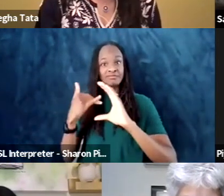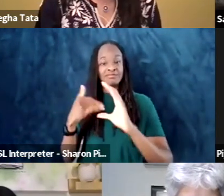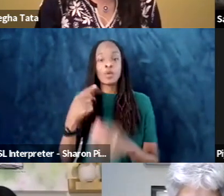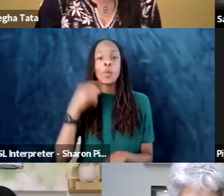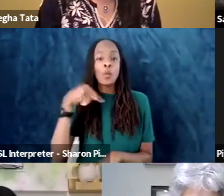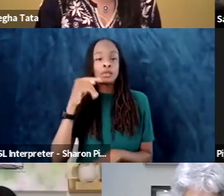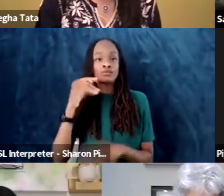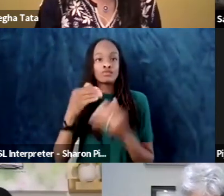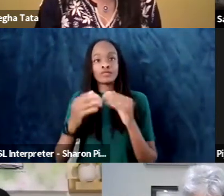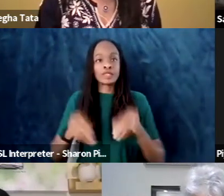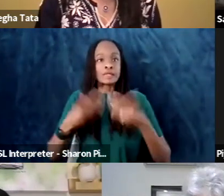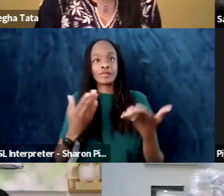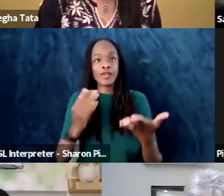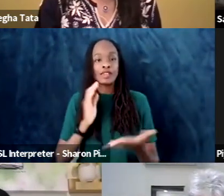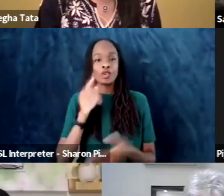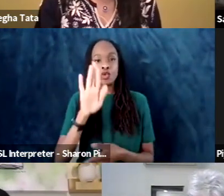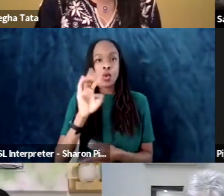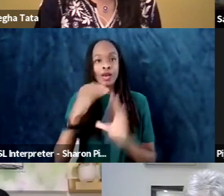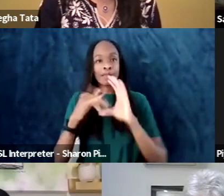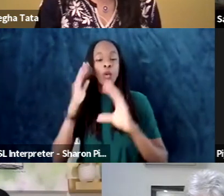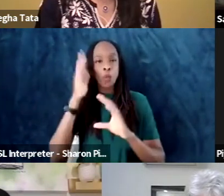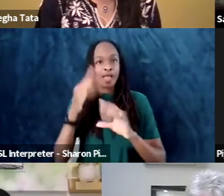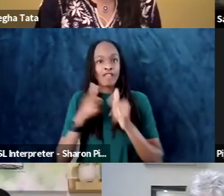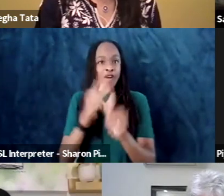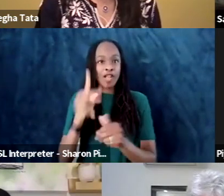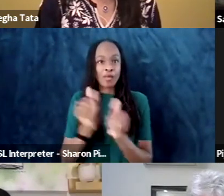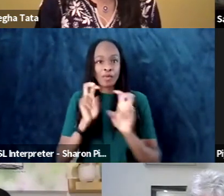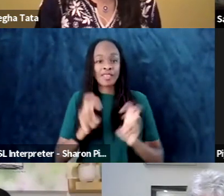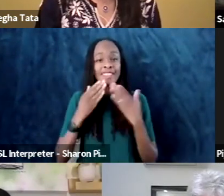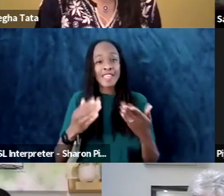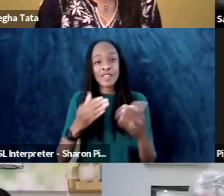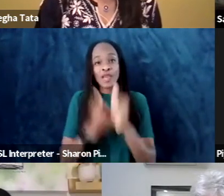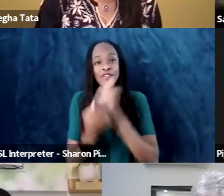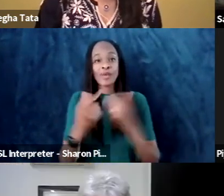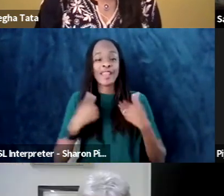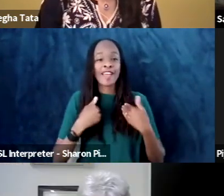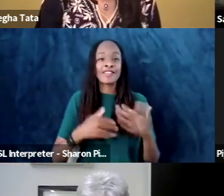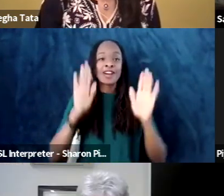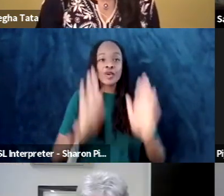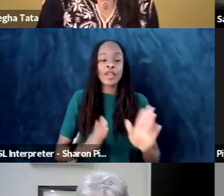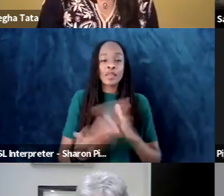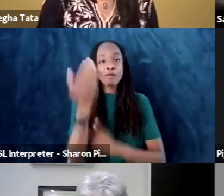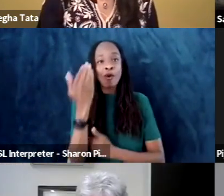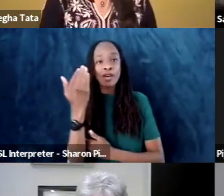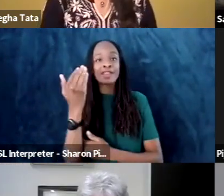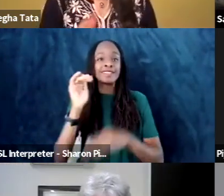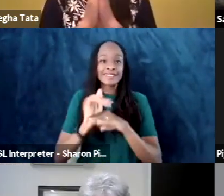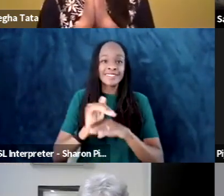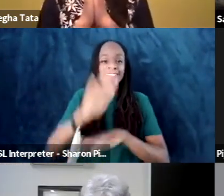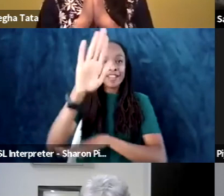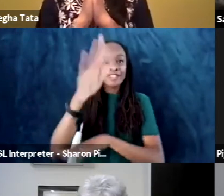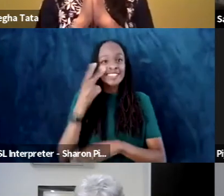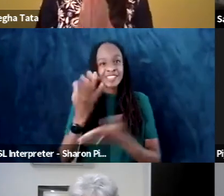So again, thank you so much to everyone. Have a great evening, have a great morning, have a great afternoon, and we'll